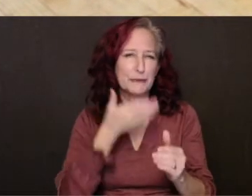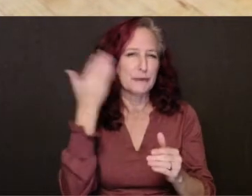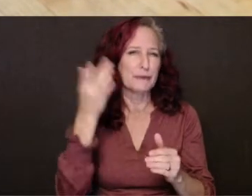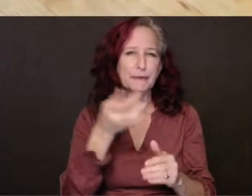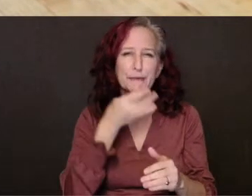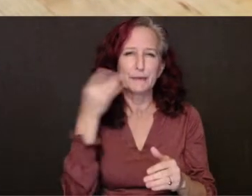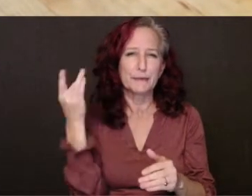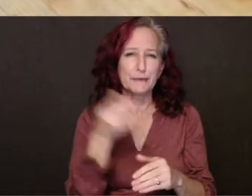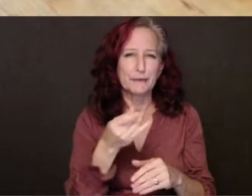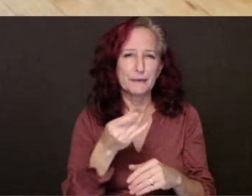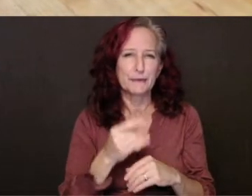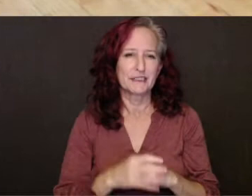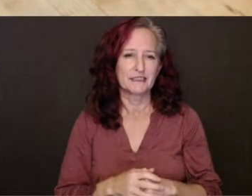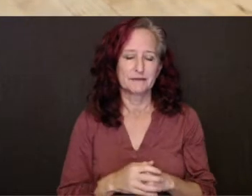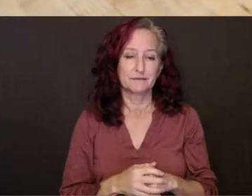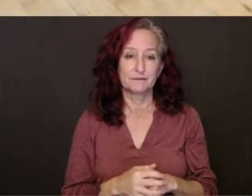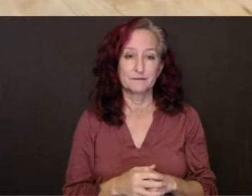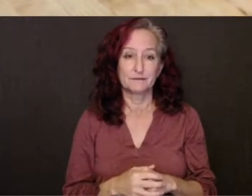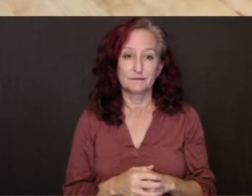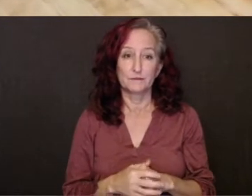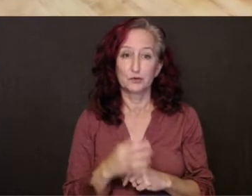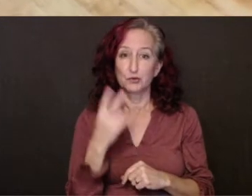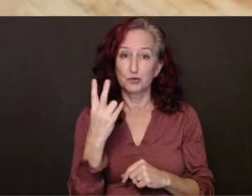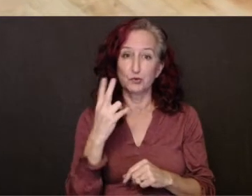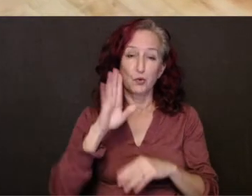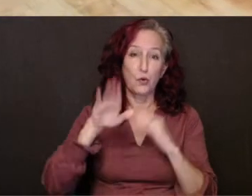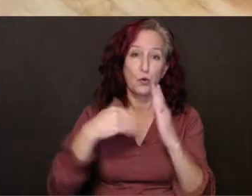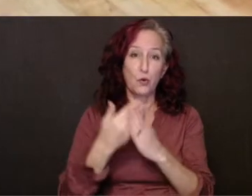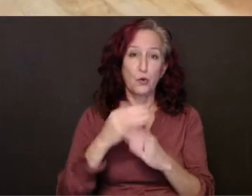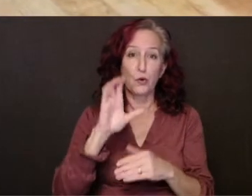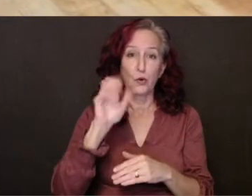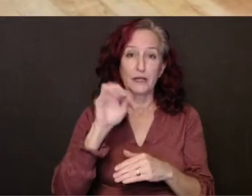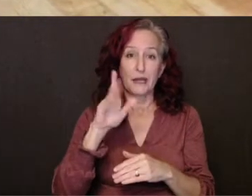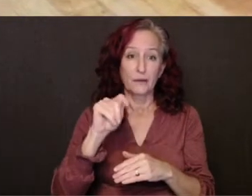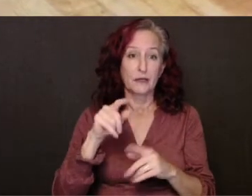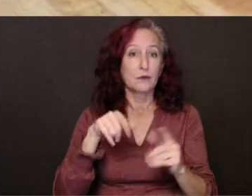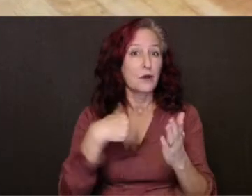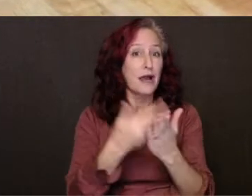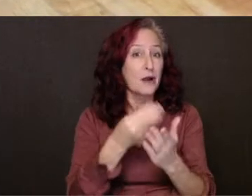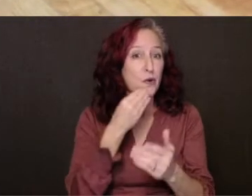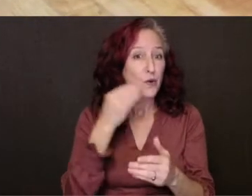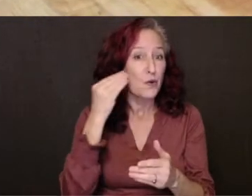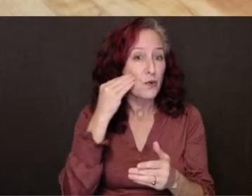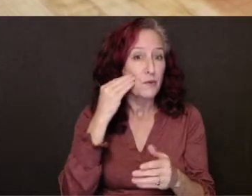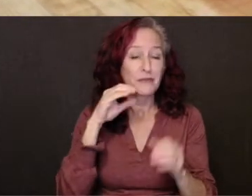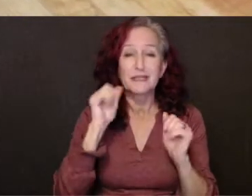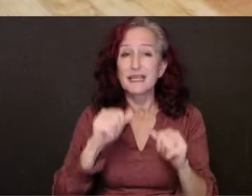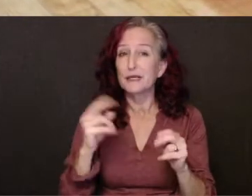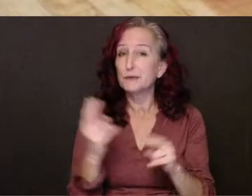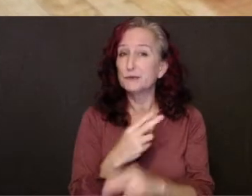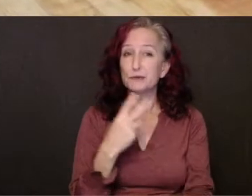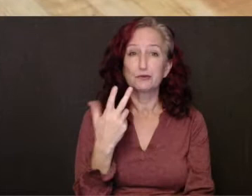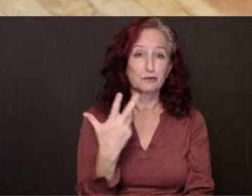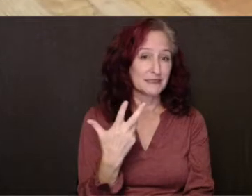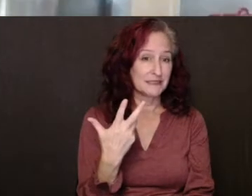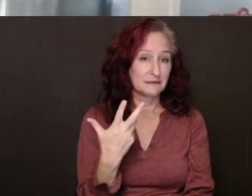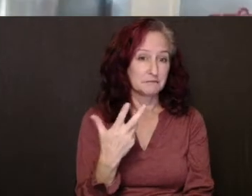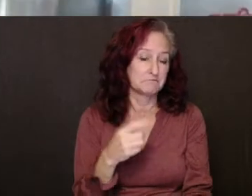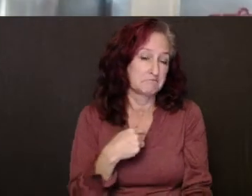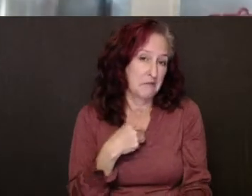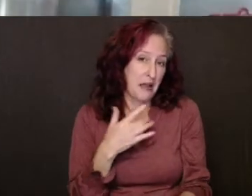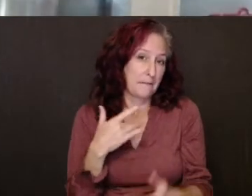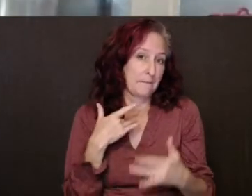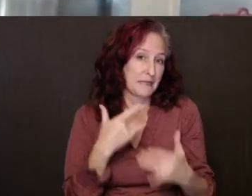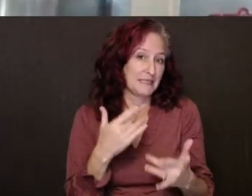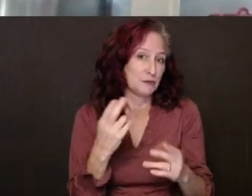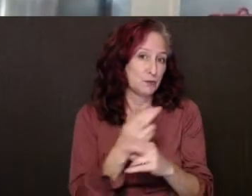our carrots is we're going to go for that flavor and the aroma. You're going to smell it in the room. It smells really good.